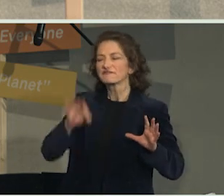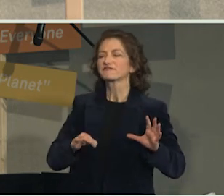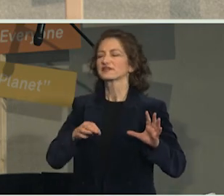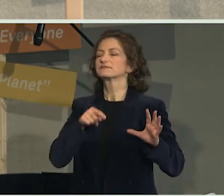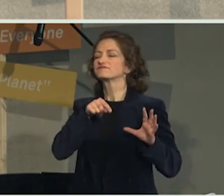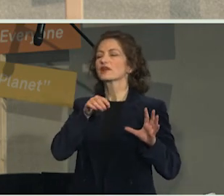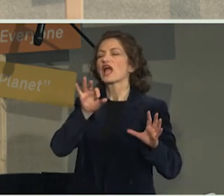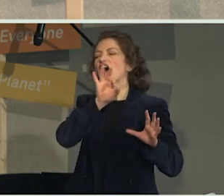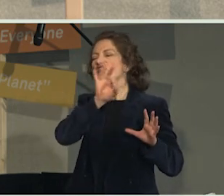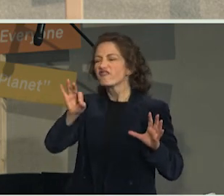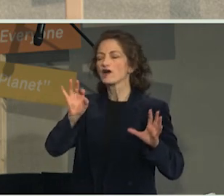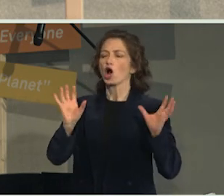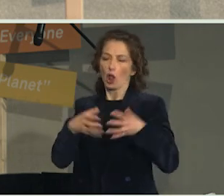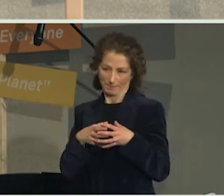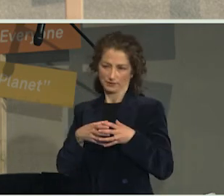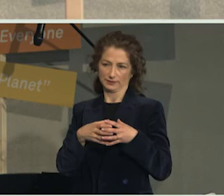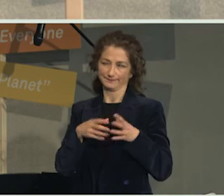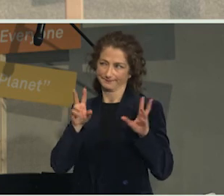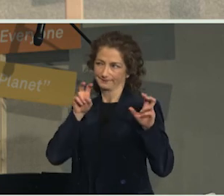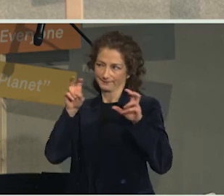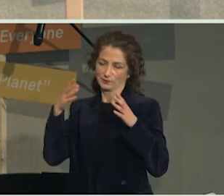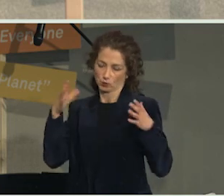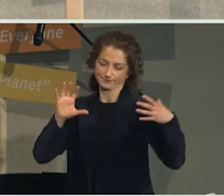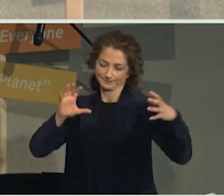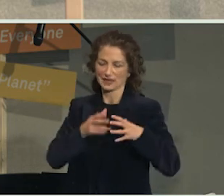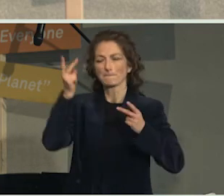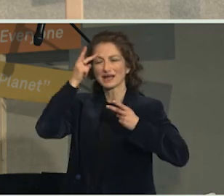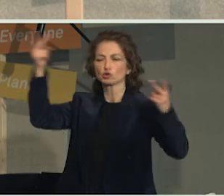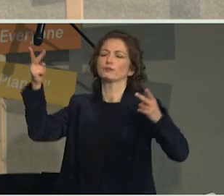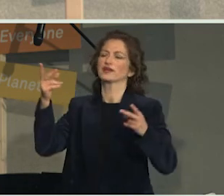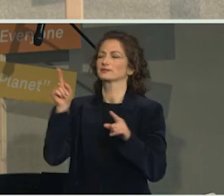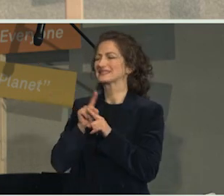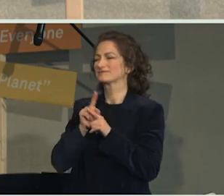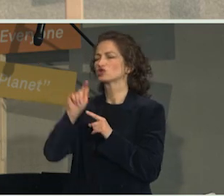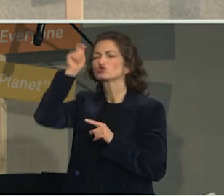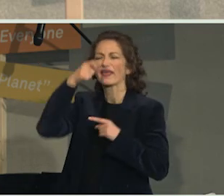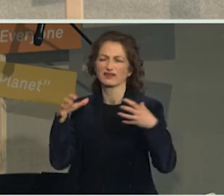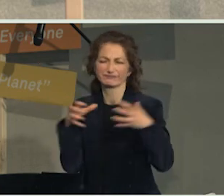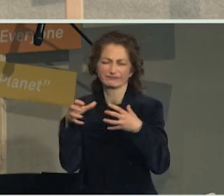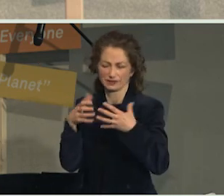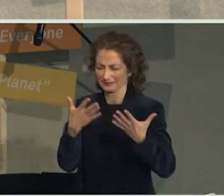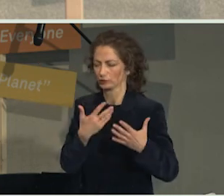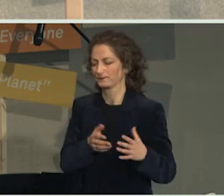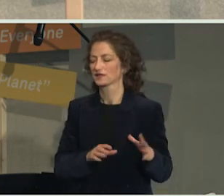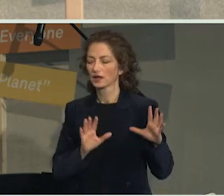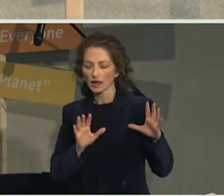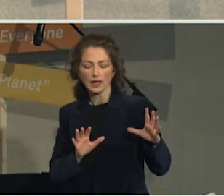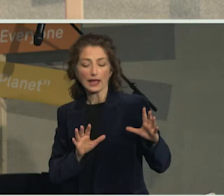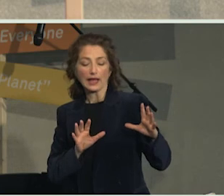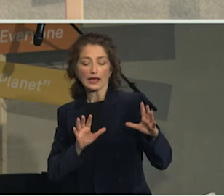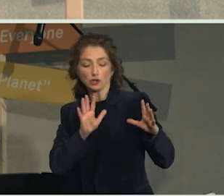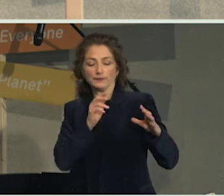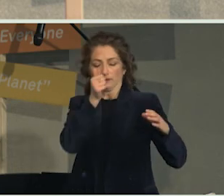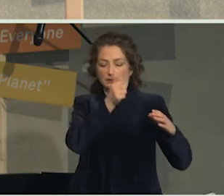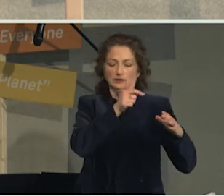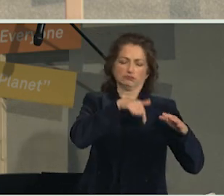the F Club. I'm going to call it the F Club. Now, this was home to elite Harvard men, including former presidents,